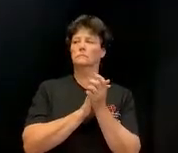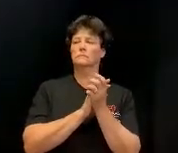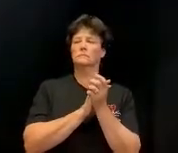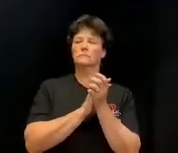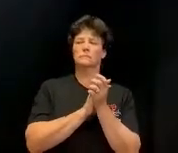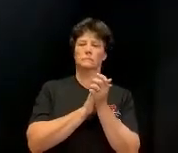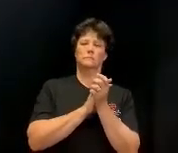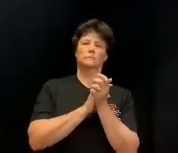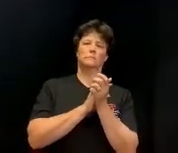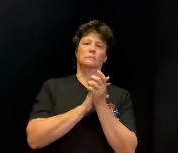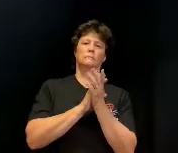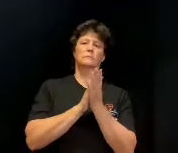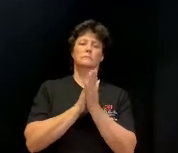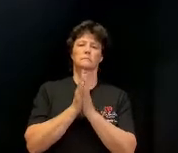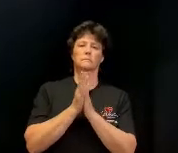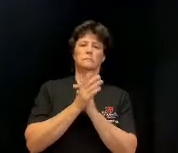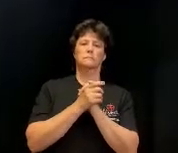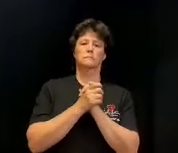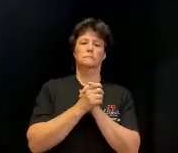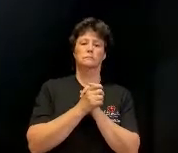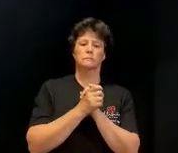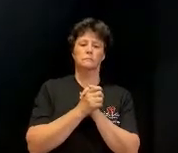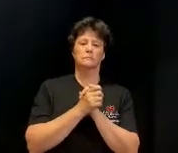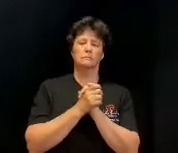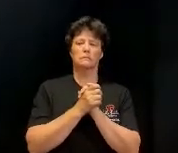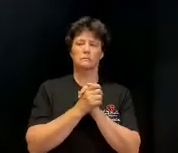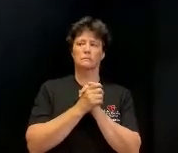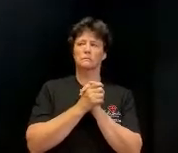Reconnection, you can go. Praise the Lord.